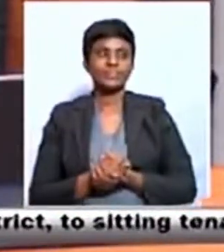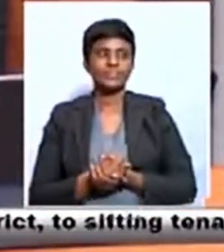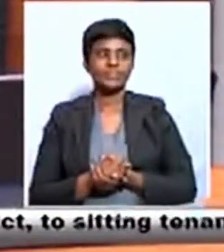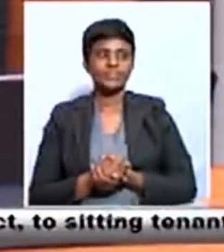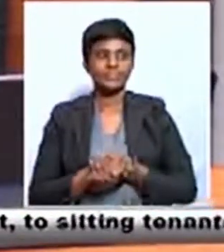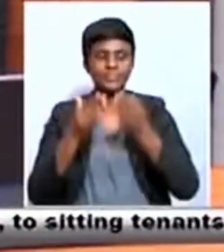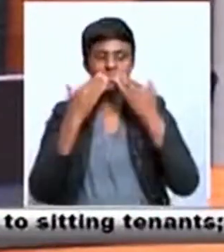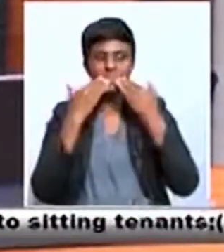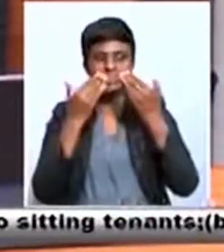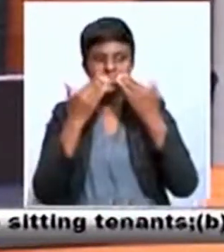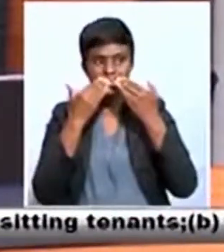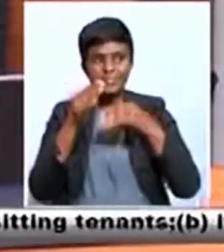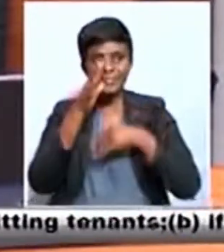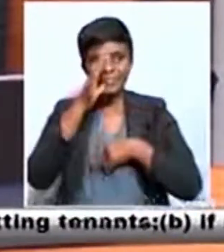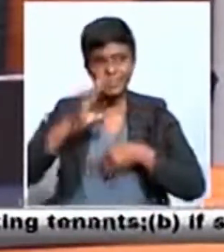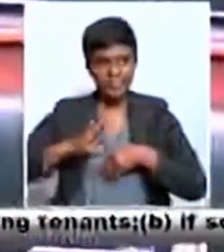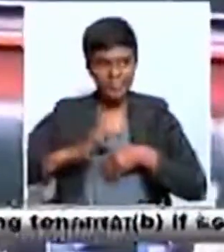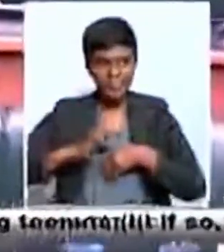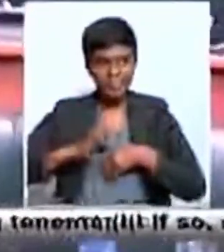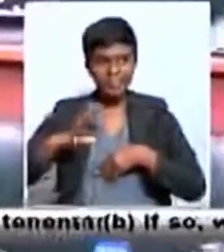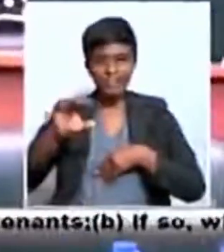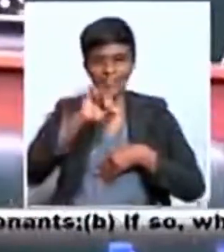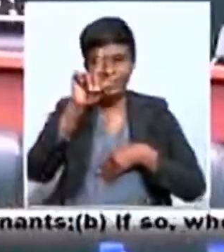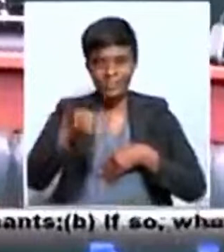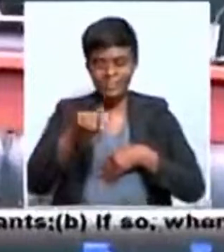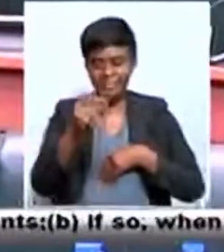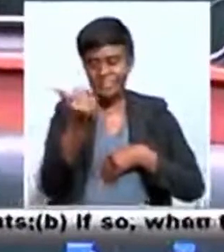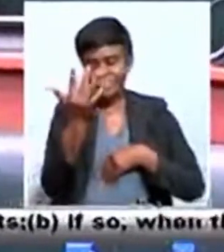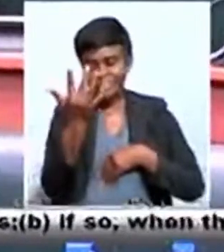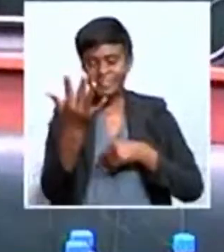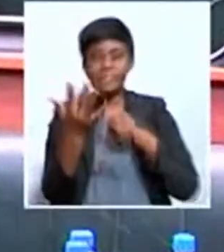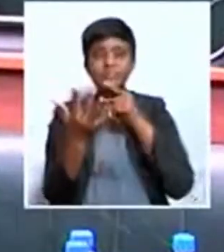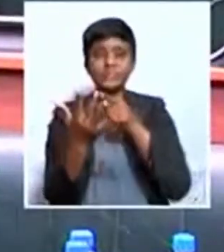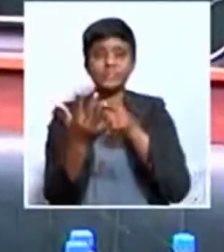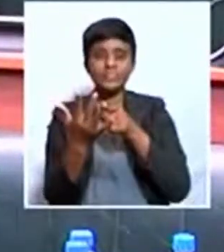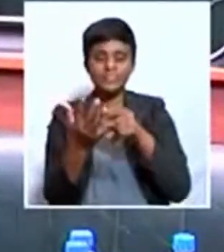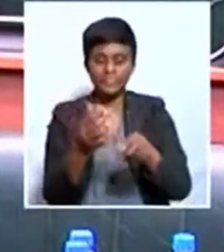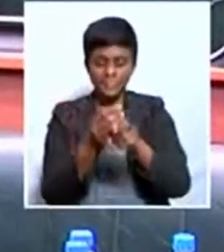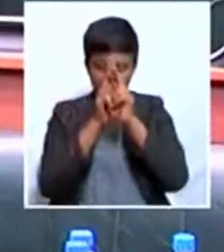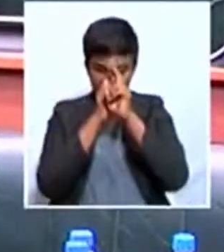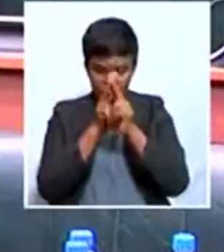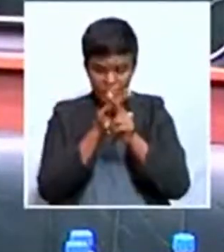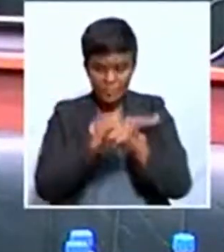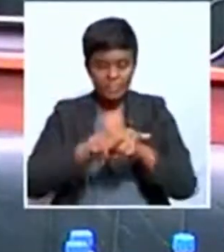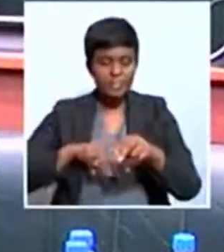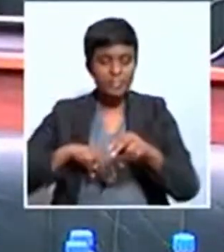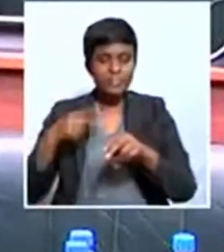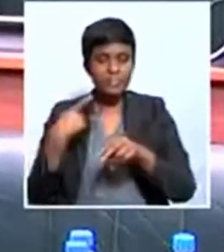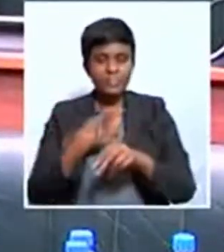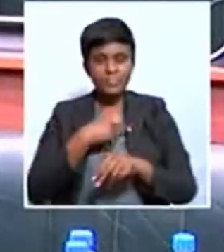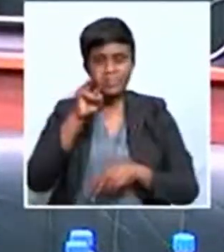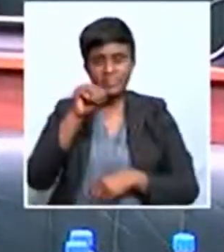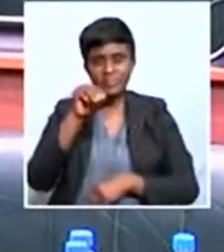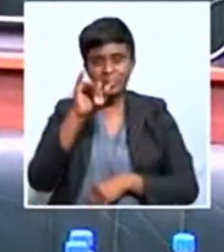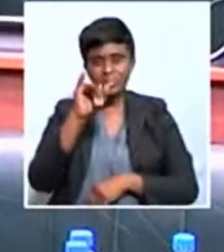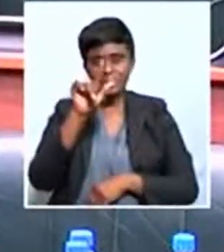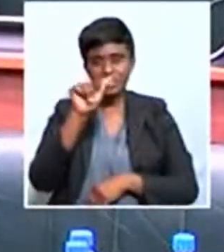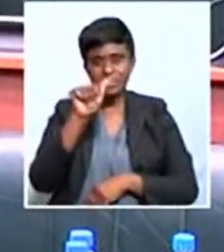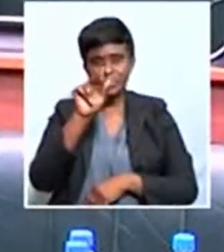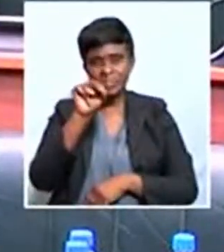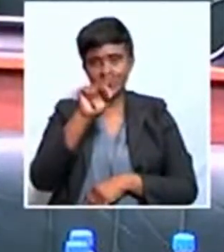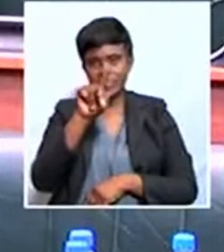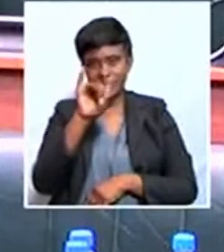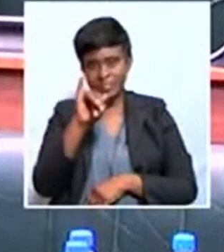Thank you, Madam Speaker. Under question number 15, the Honorable Member of Parliament for Milanzi,